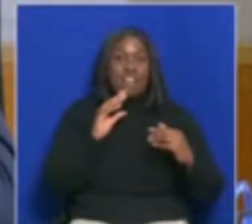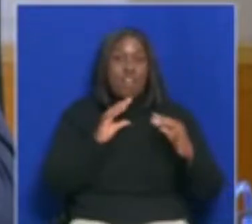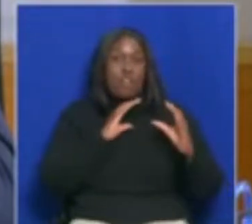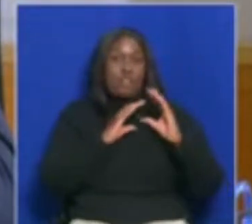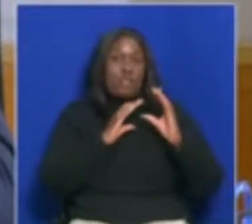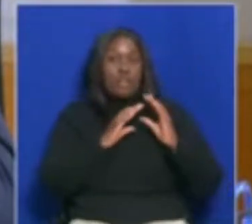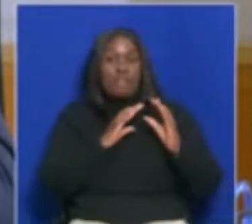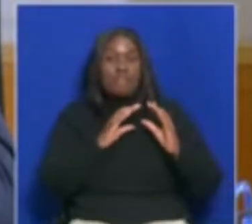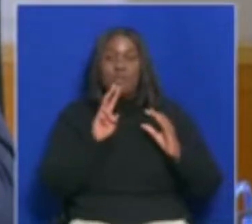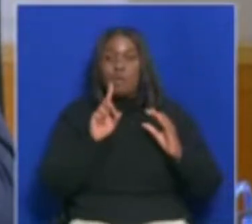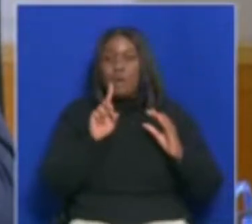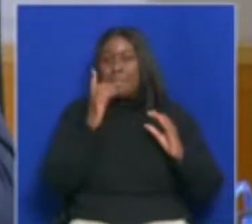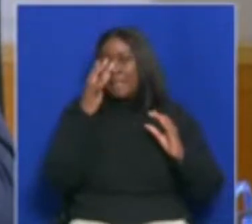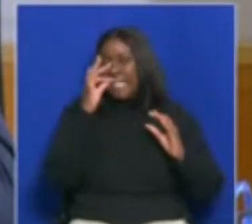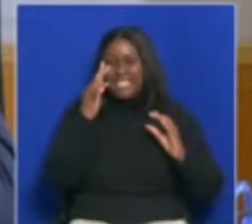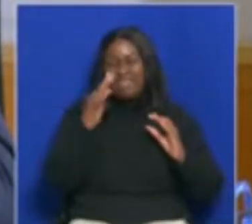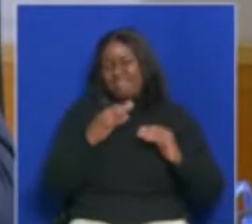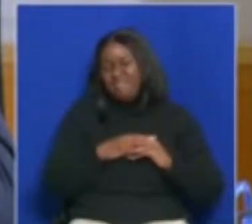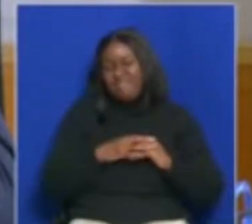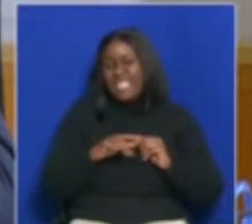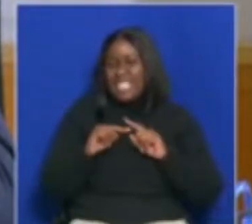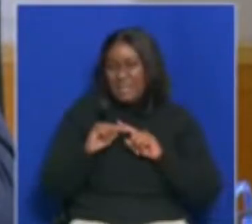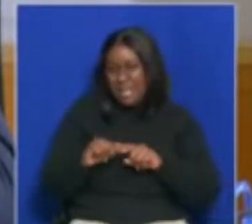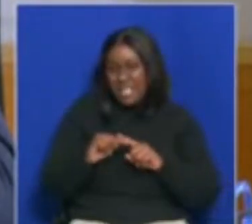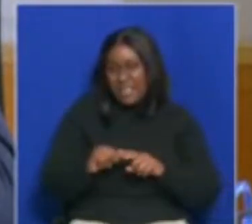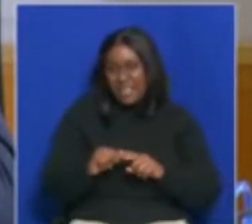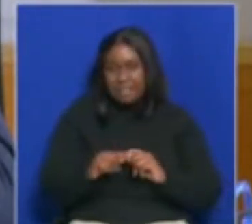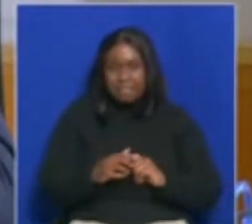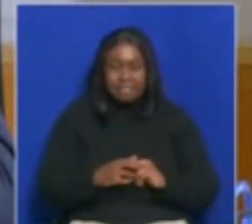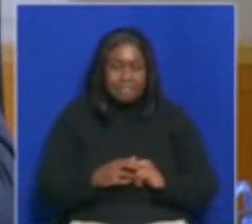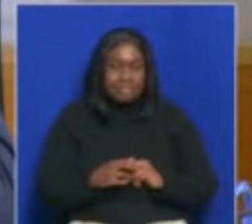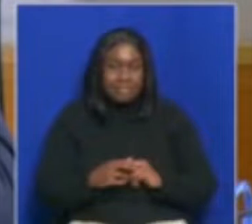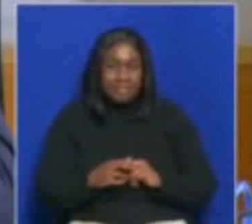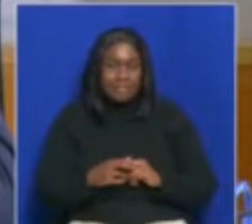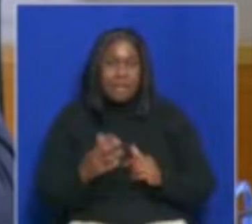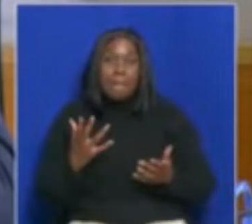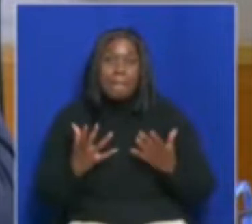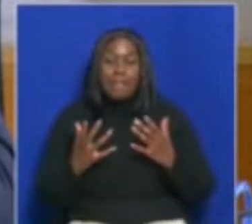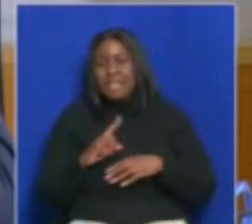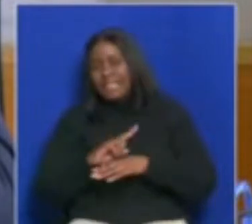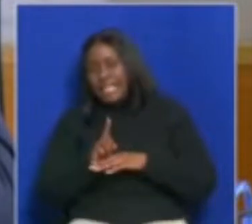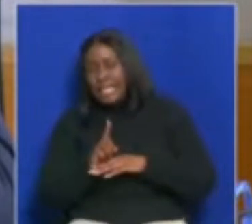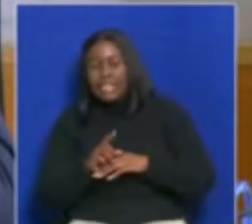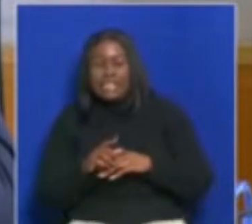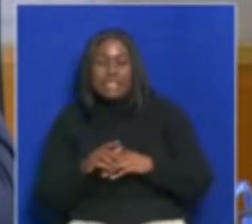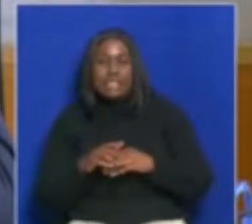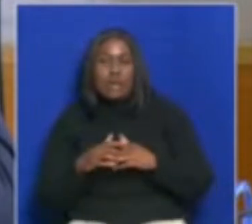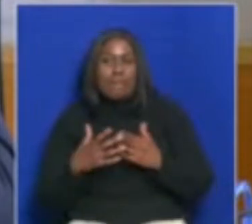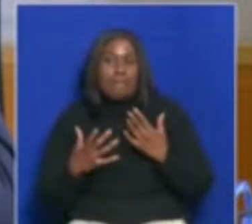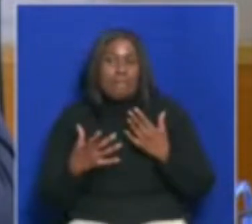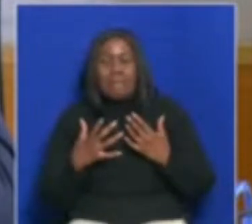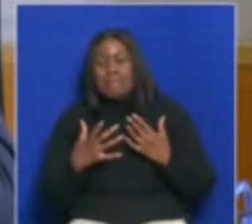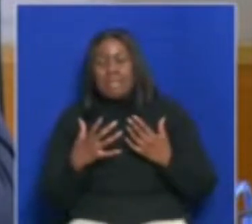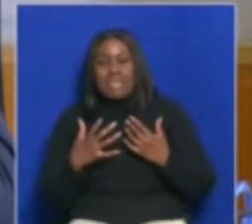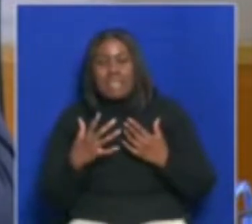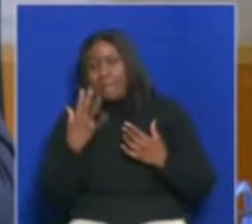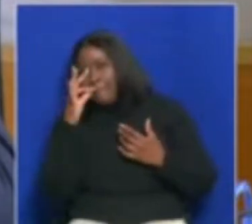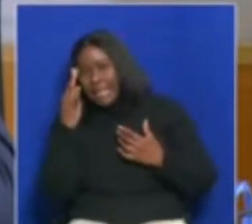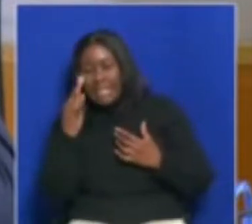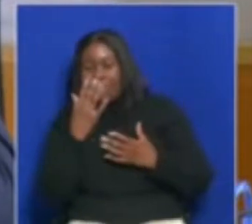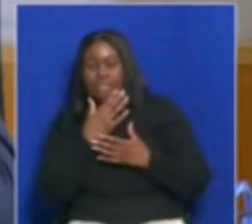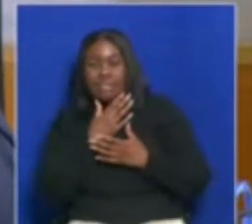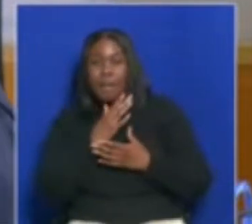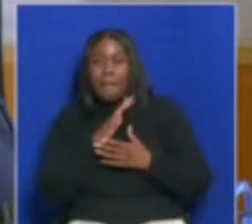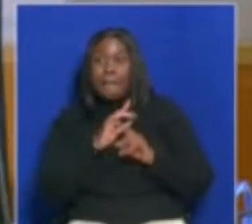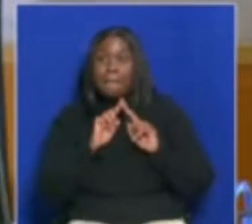just depends. Maybe within seconds, it may be longer, but I don't think scientifically it